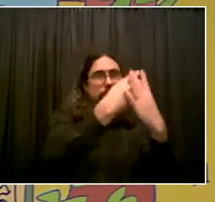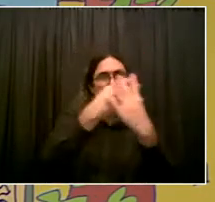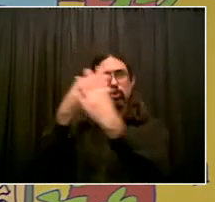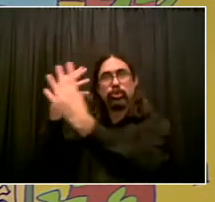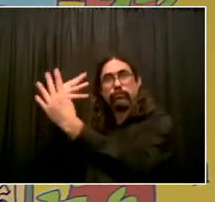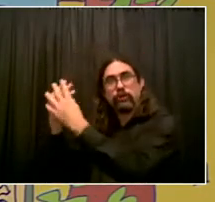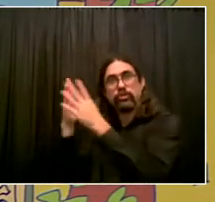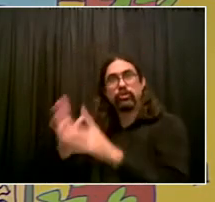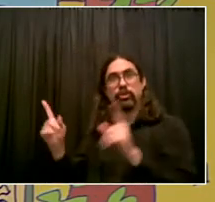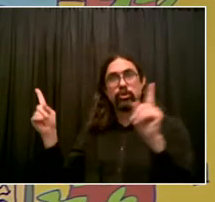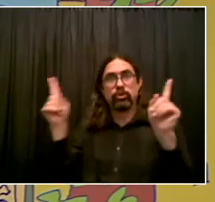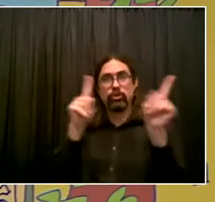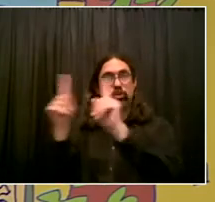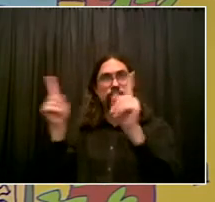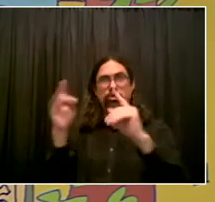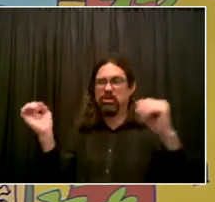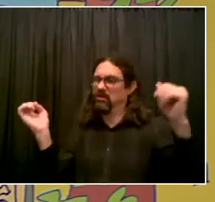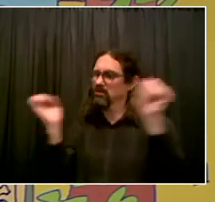particularly this